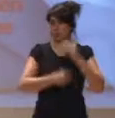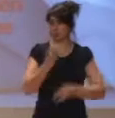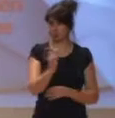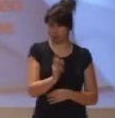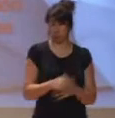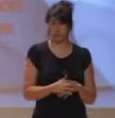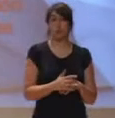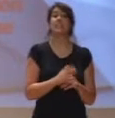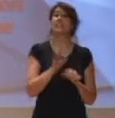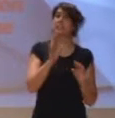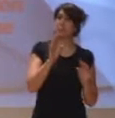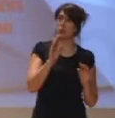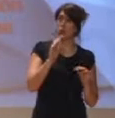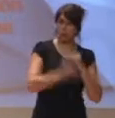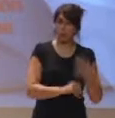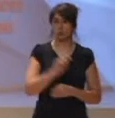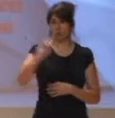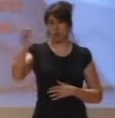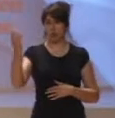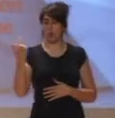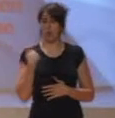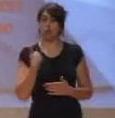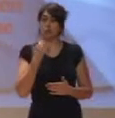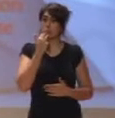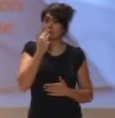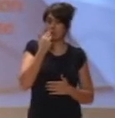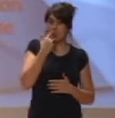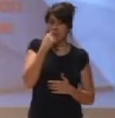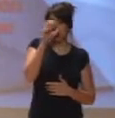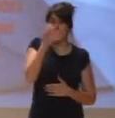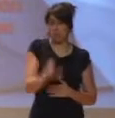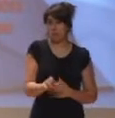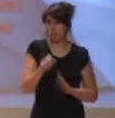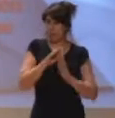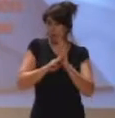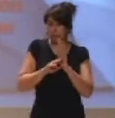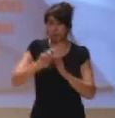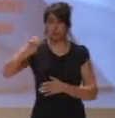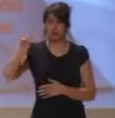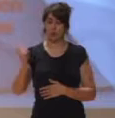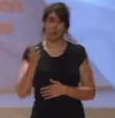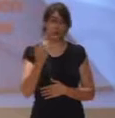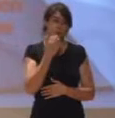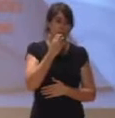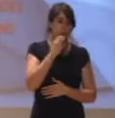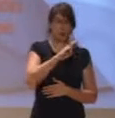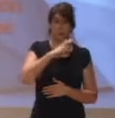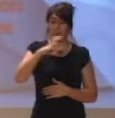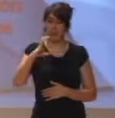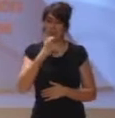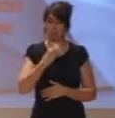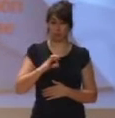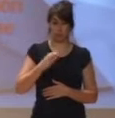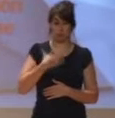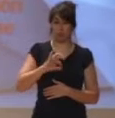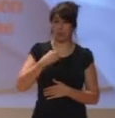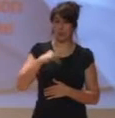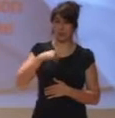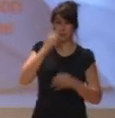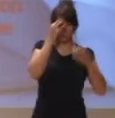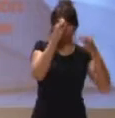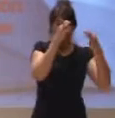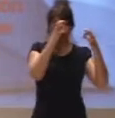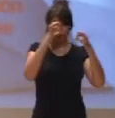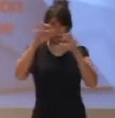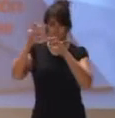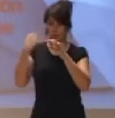used it. We have used, however, another kind of hardware, PCs, for example, which have pupil